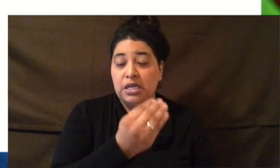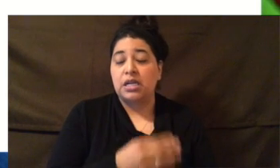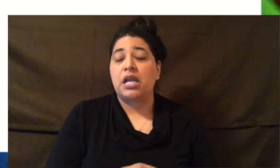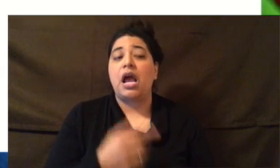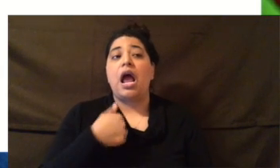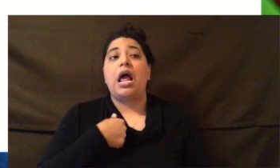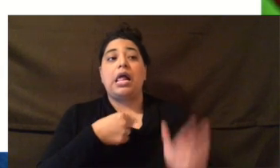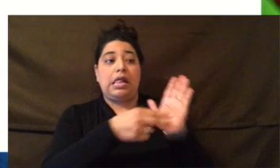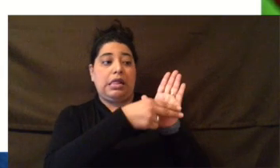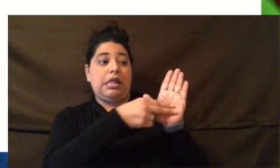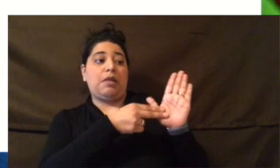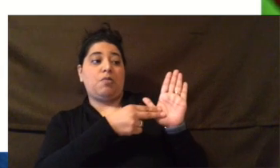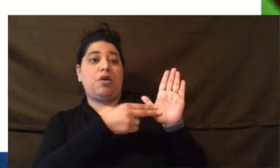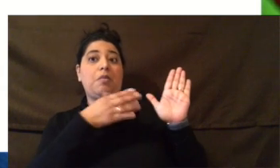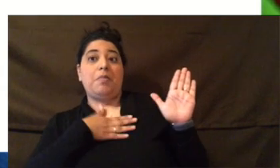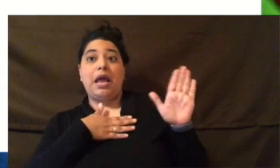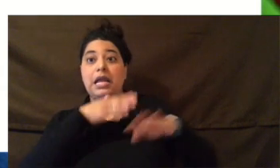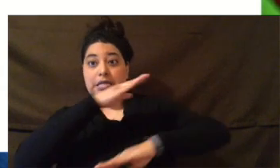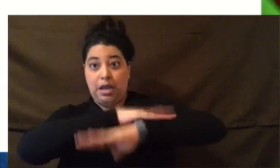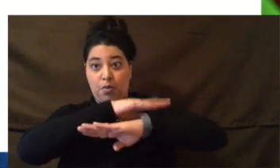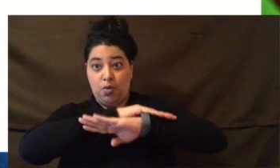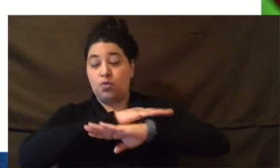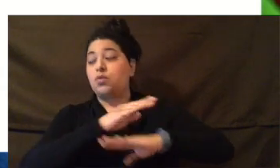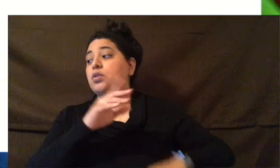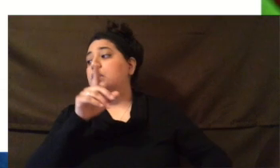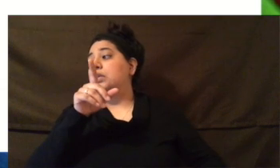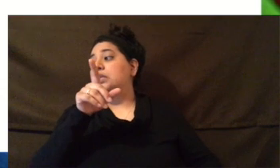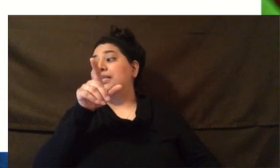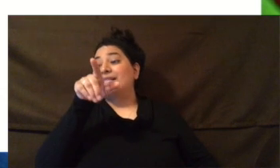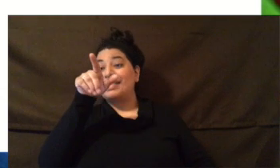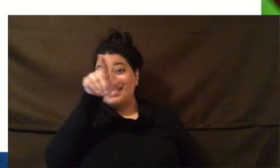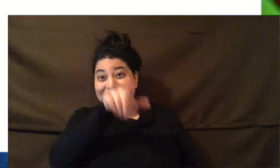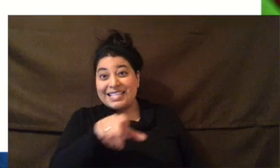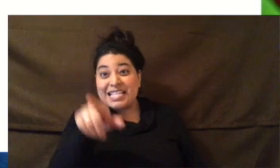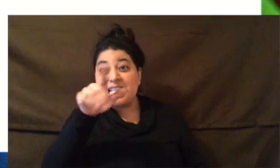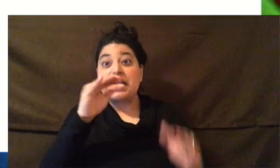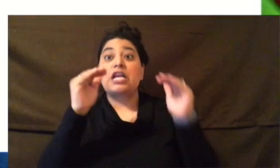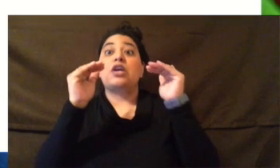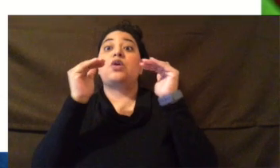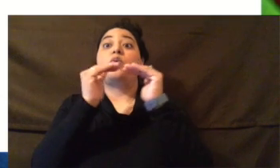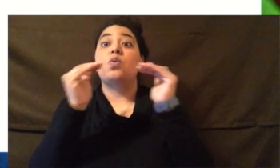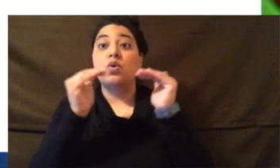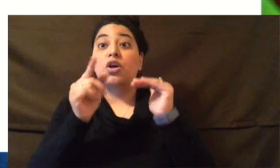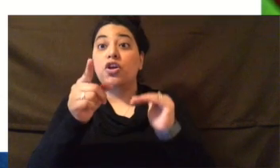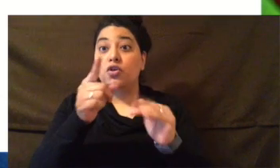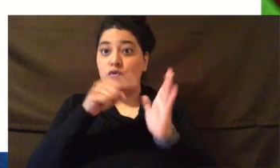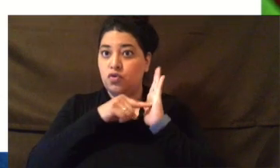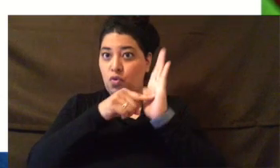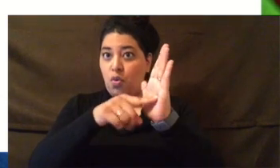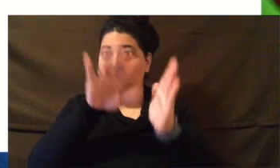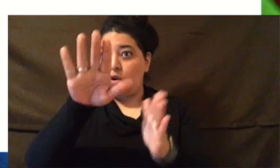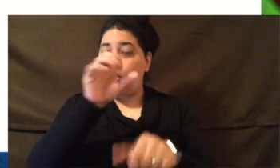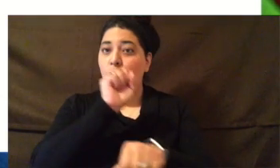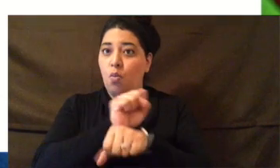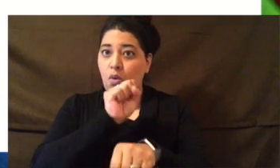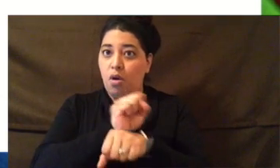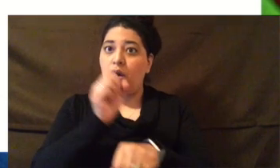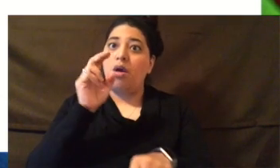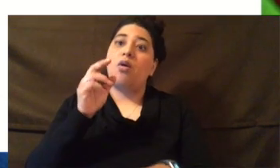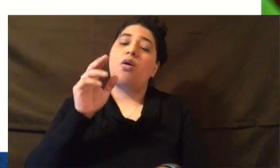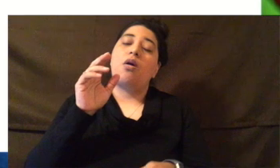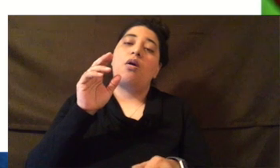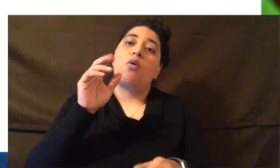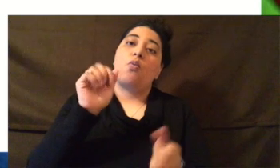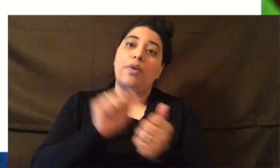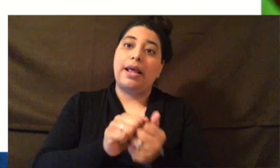I've labeled my frequency table. This is equivalent or equal to you showing your work on